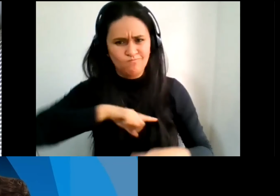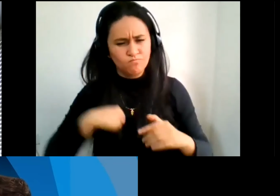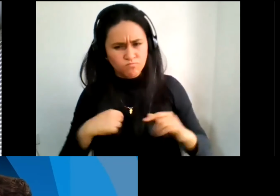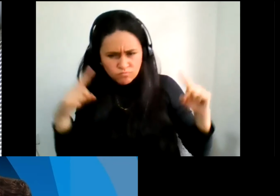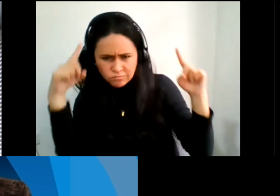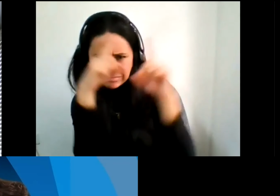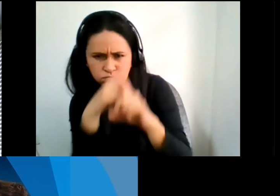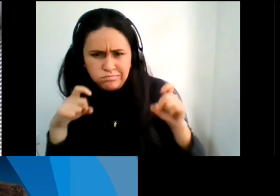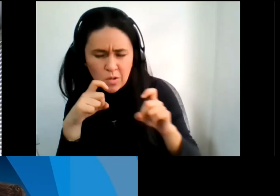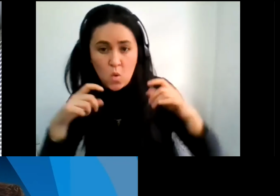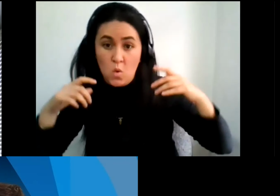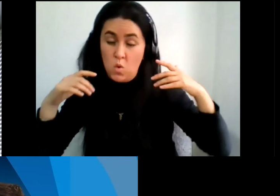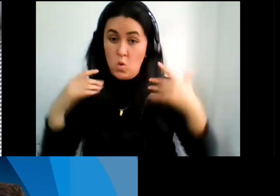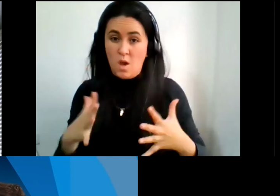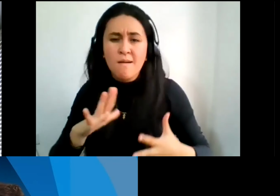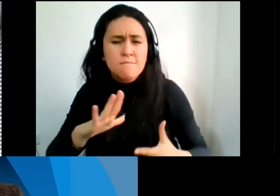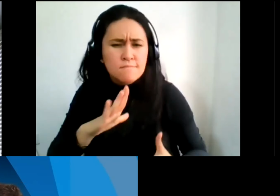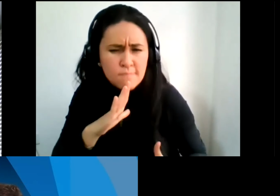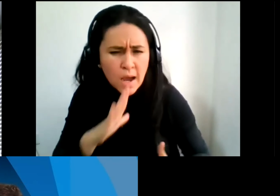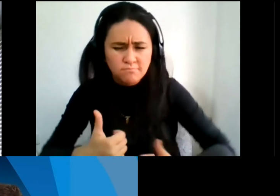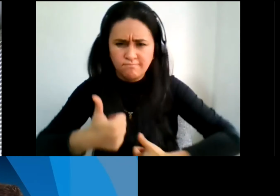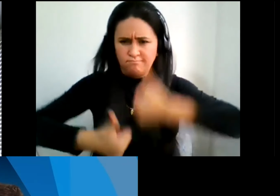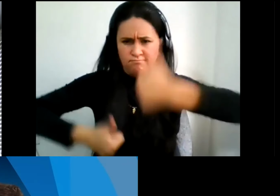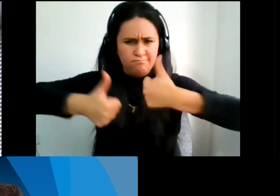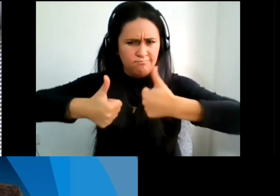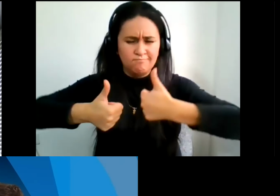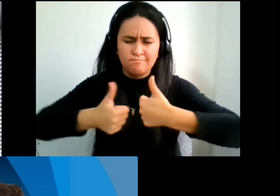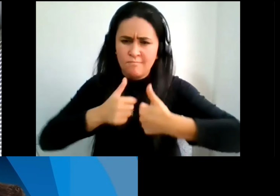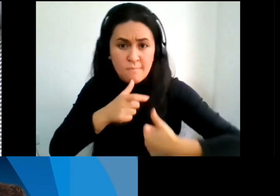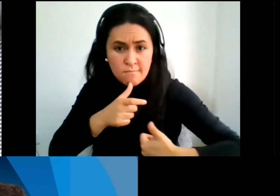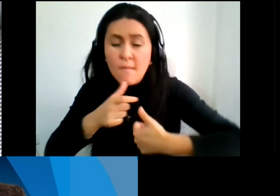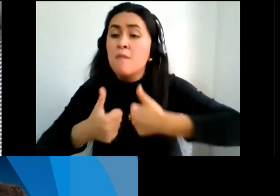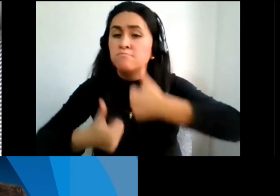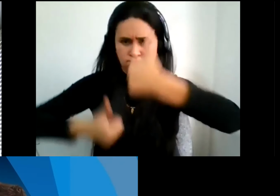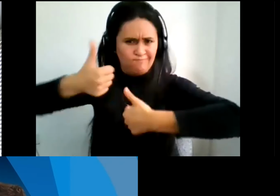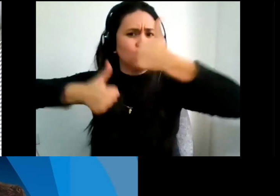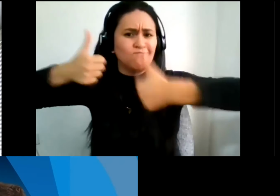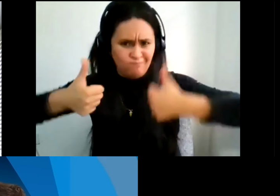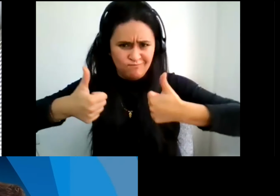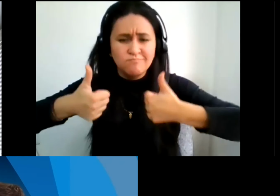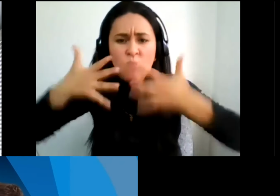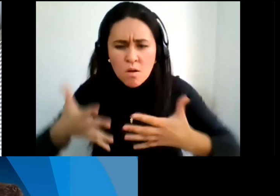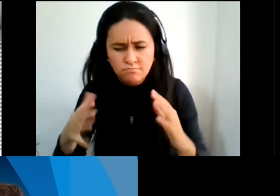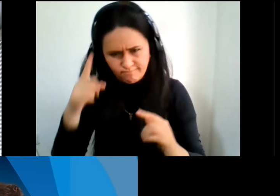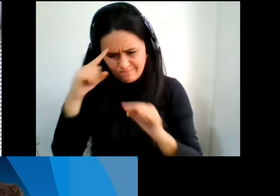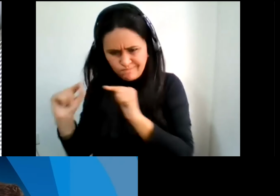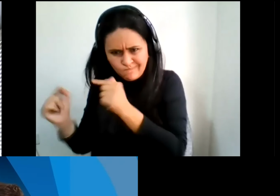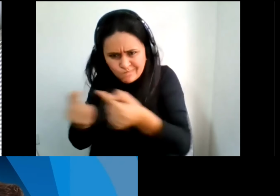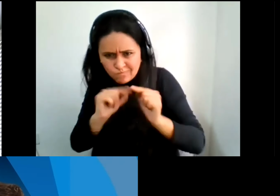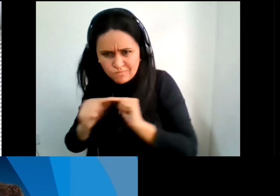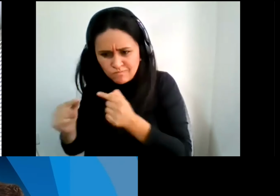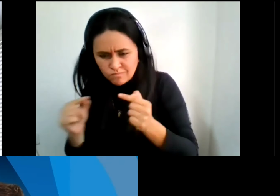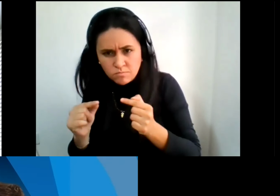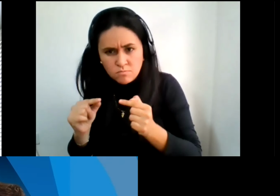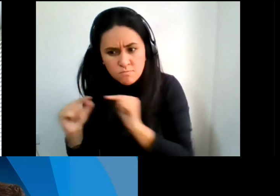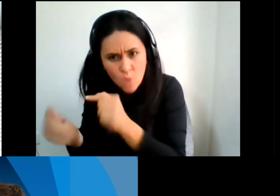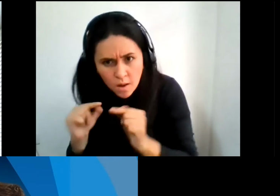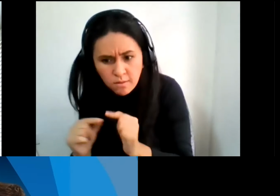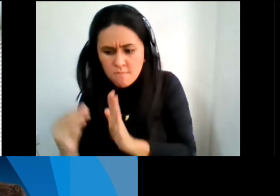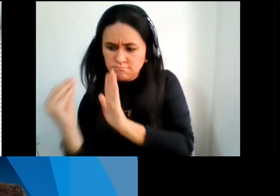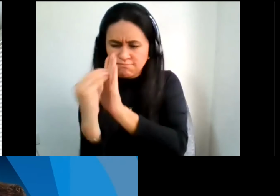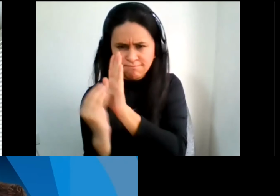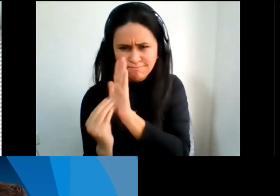done by all of us, particularly the health authorities, in the process of new policy